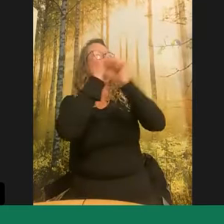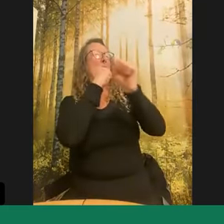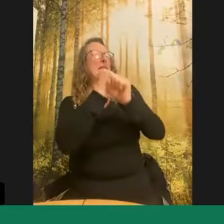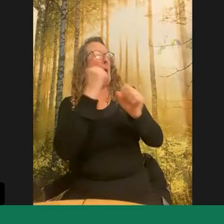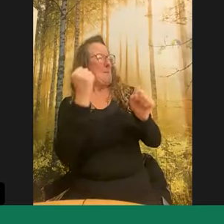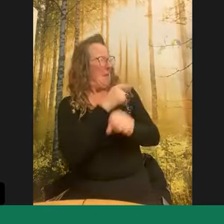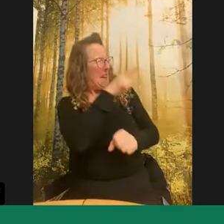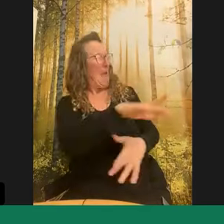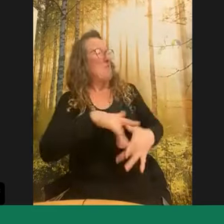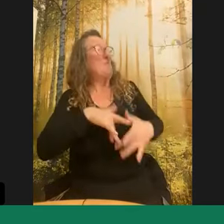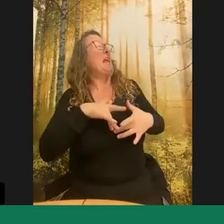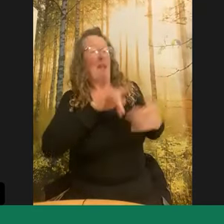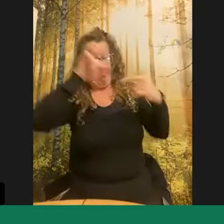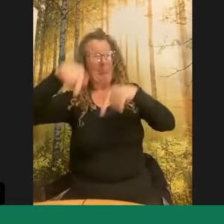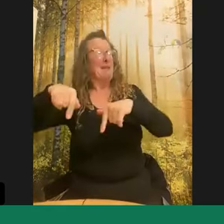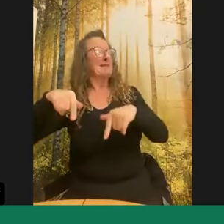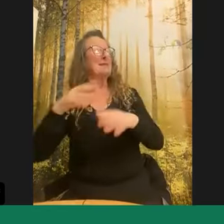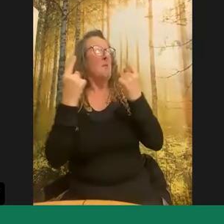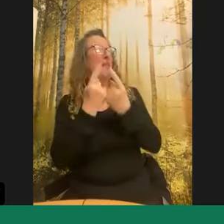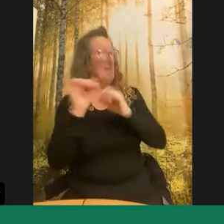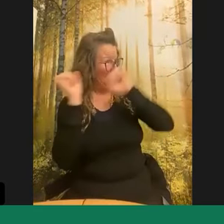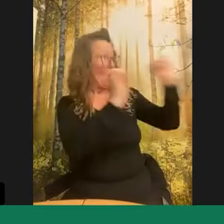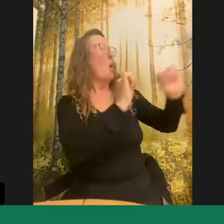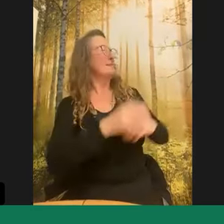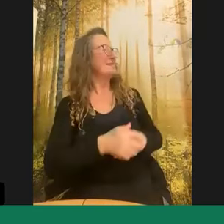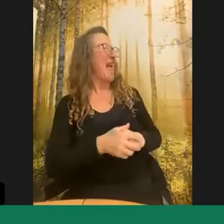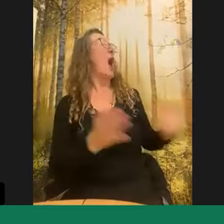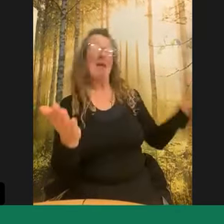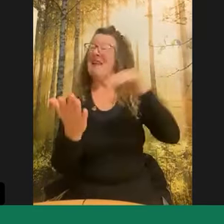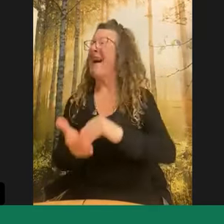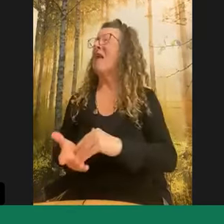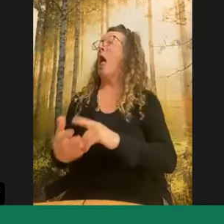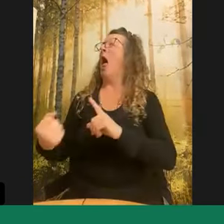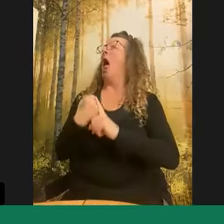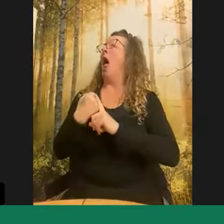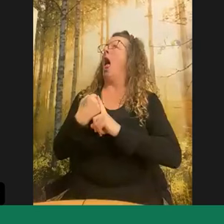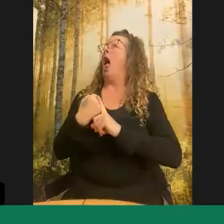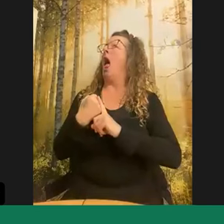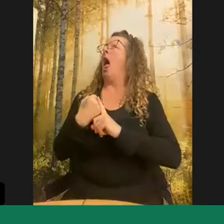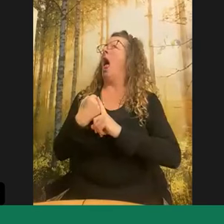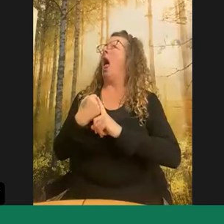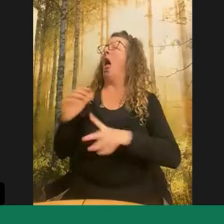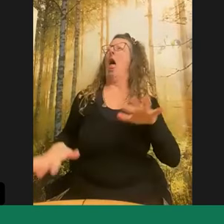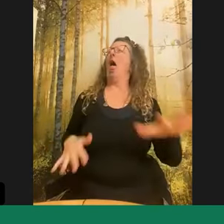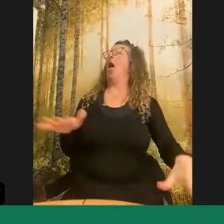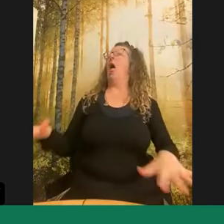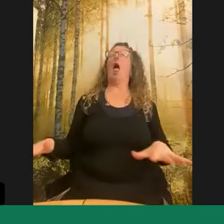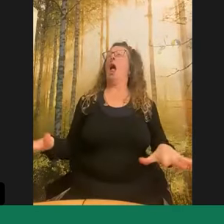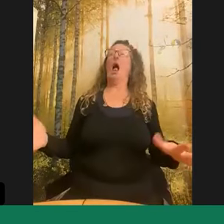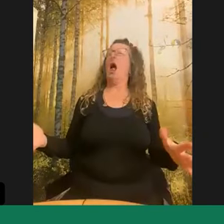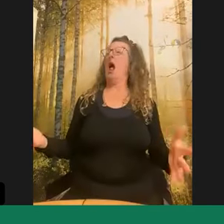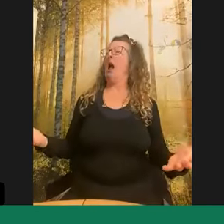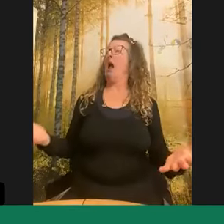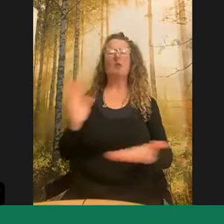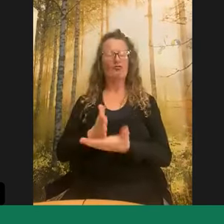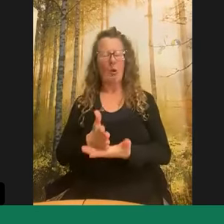that this was something that was theirs? And actually when they came, it wasn't. They couldn't find it. Yeah,